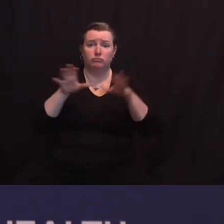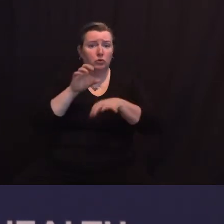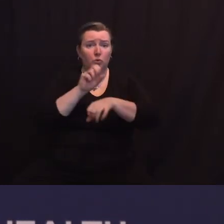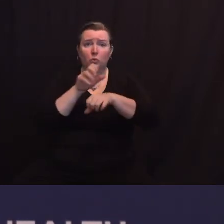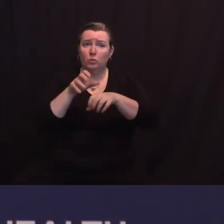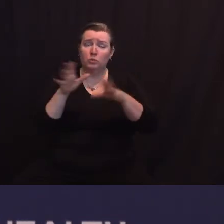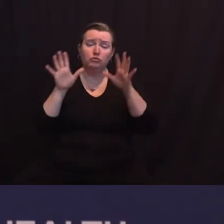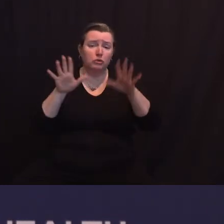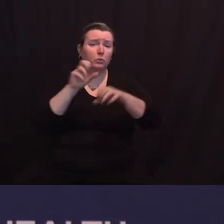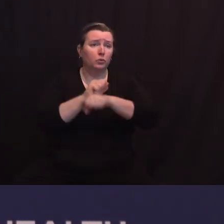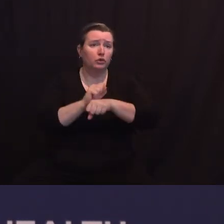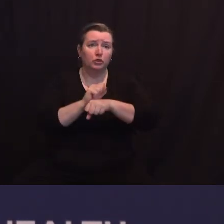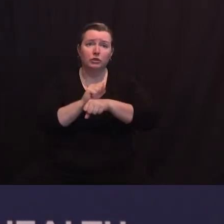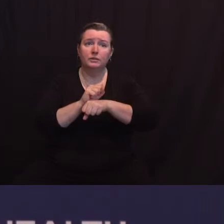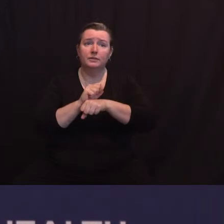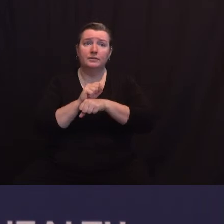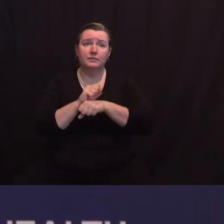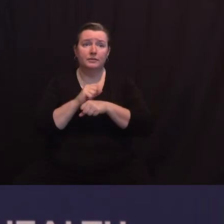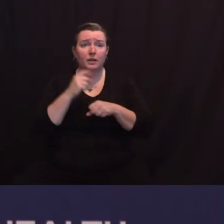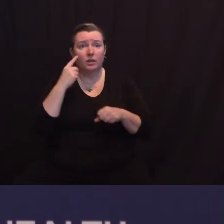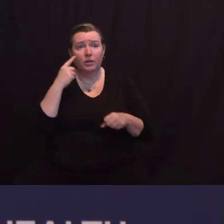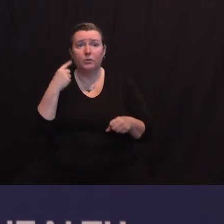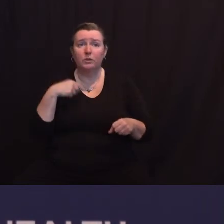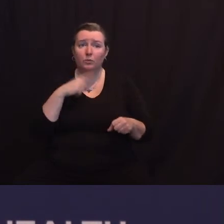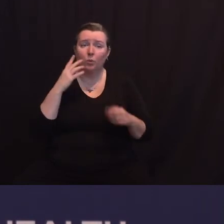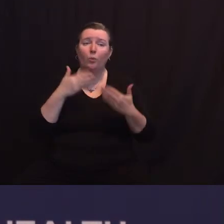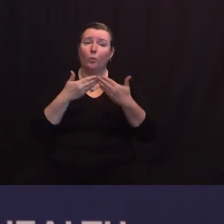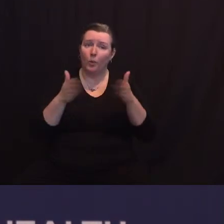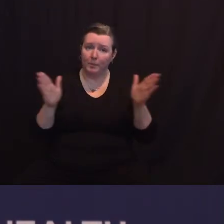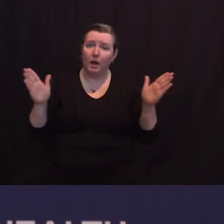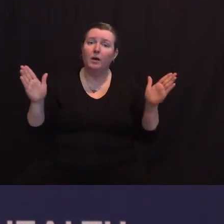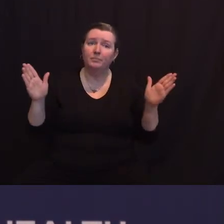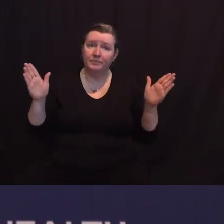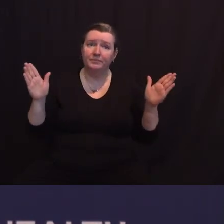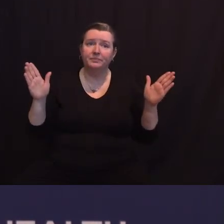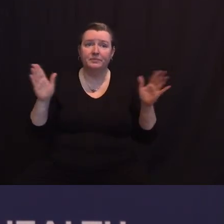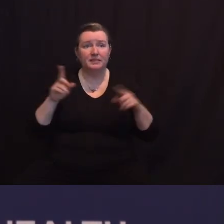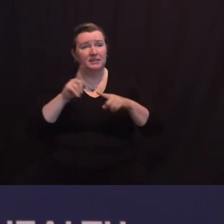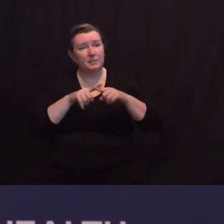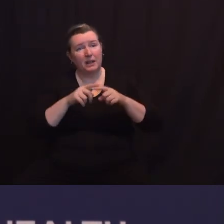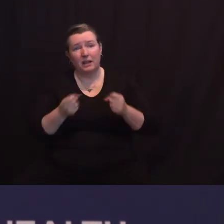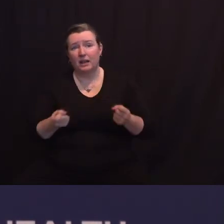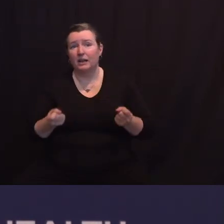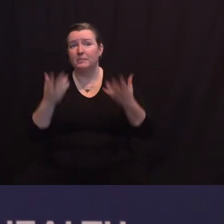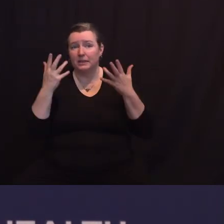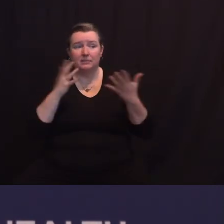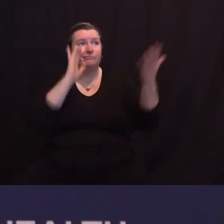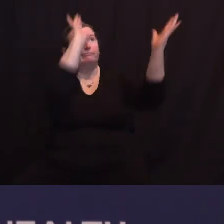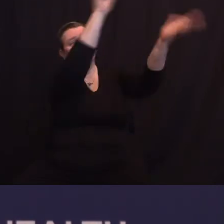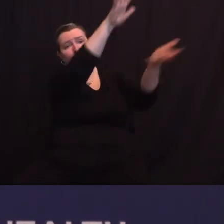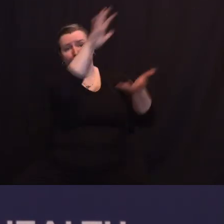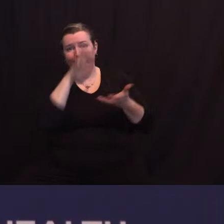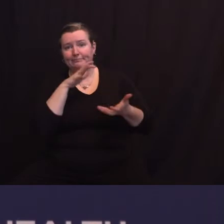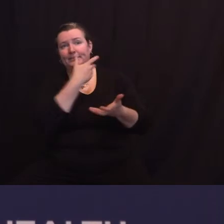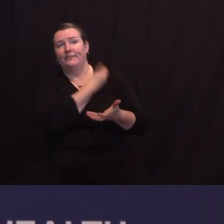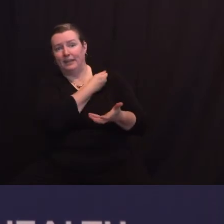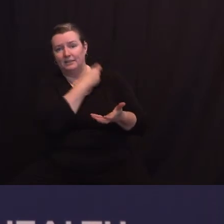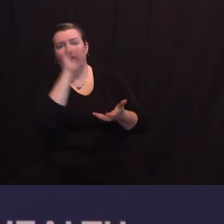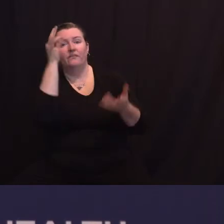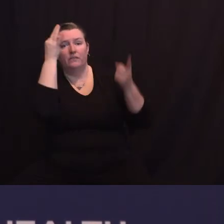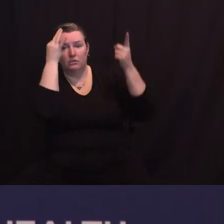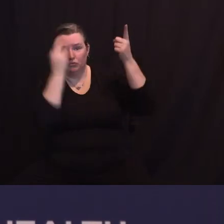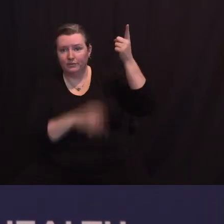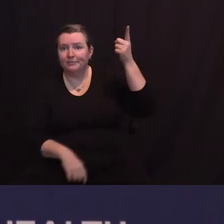dependent, if not meaningfully, if not mostly dependent on supplies that we get in the indications we get out of the feds. Remember,